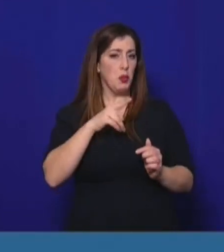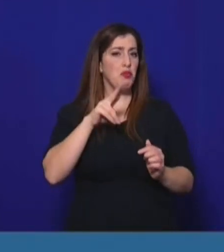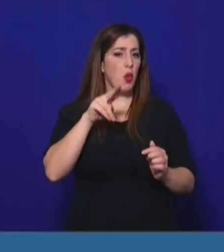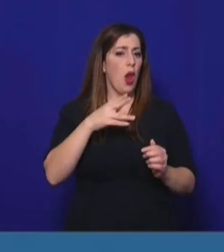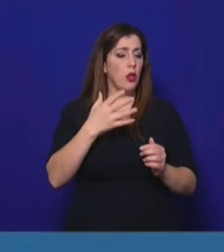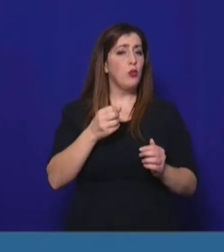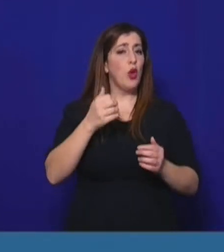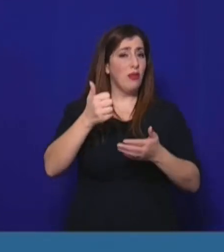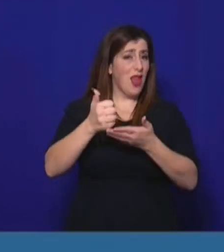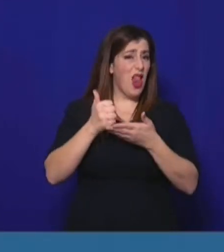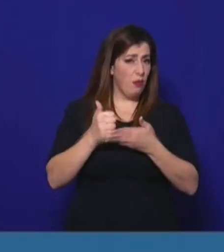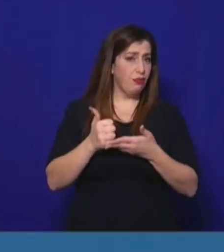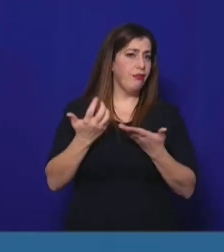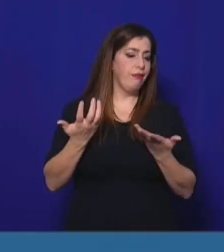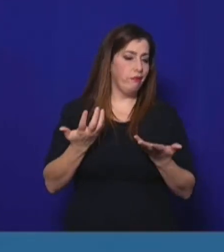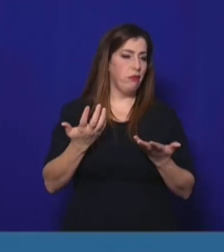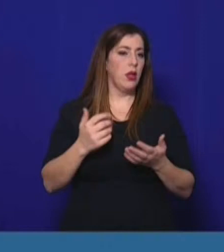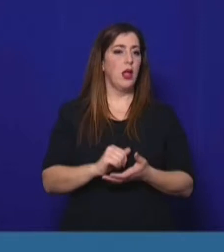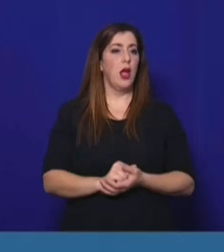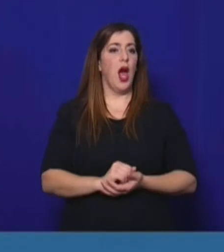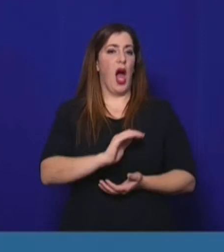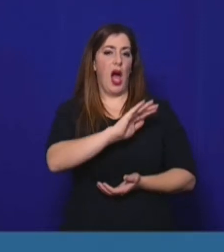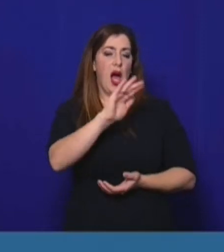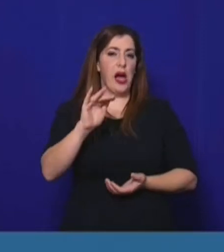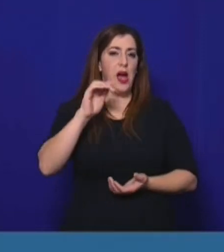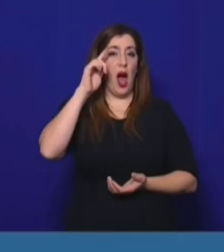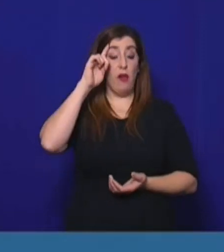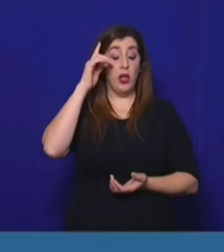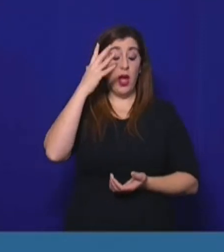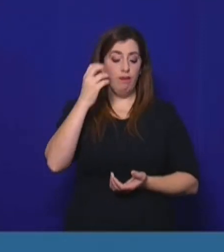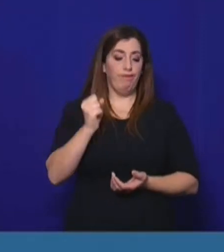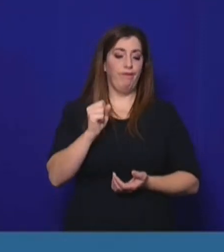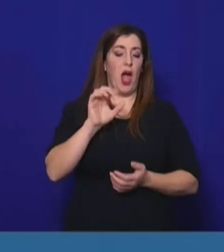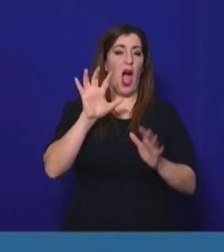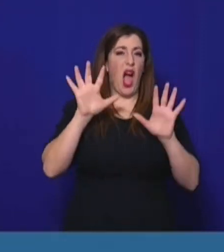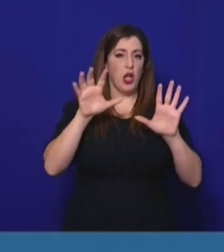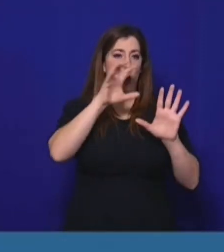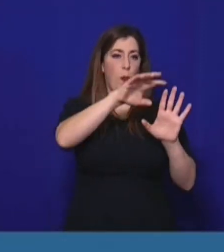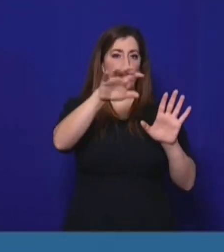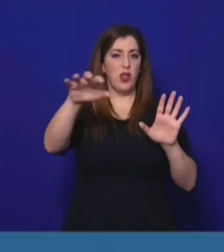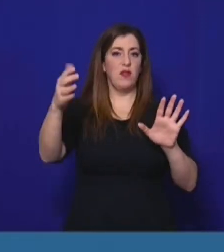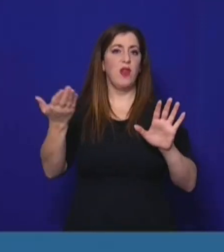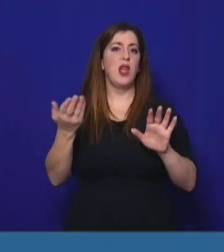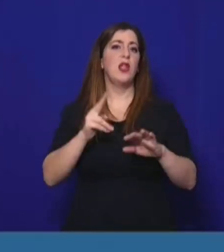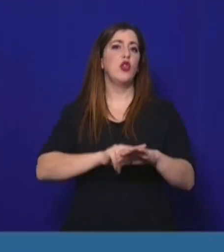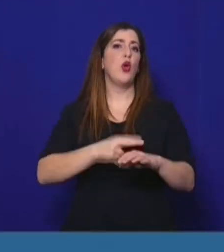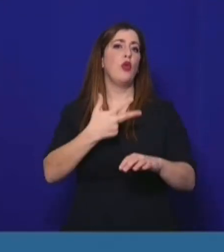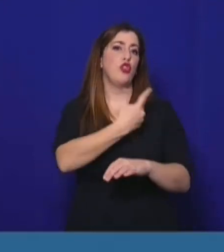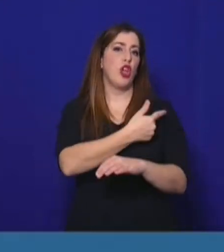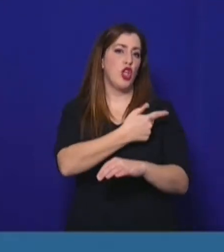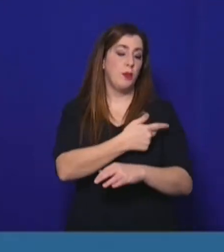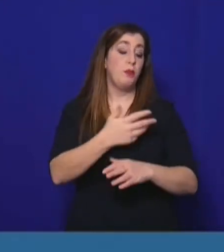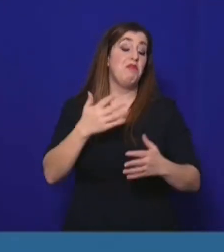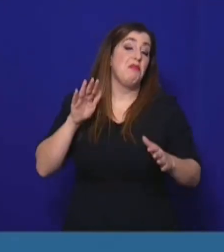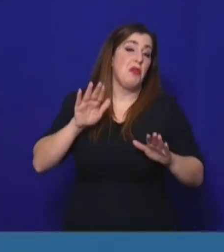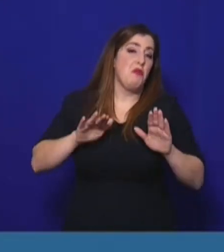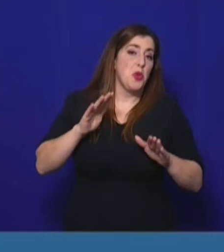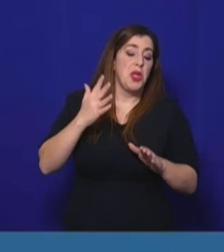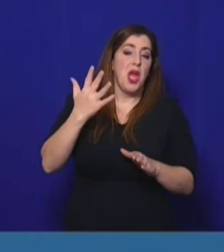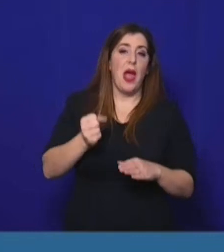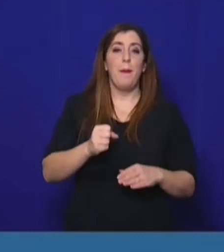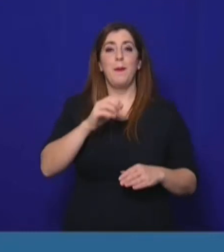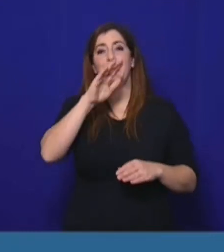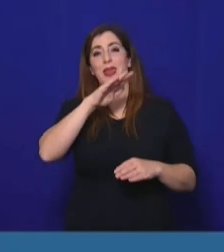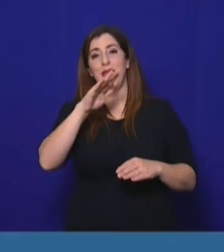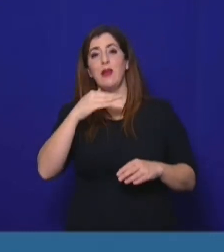lejn il-pubbliku, infatti għandna xar ċentri fejn jingħataw, però forsi jkollok nies li forsi ma jifilħux jimxu